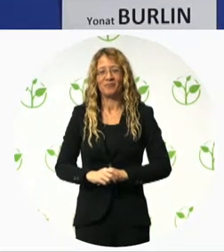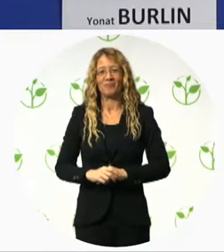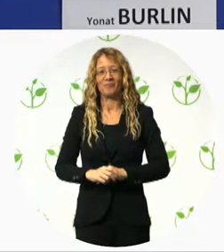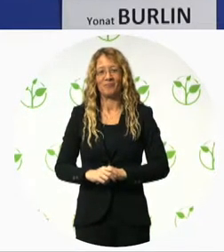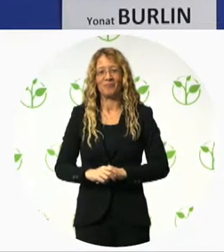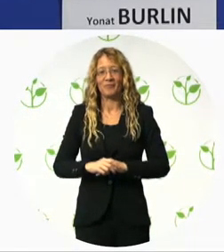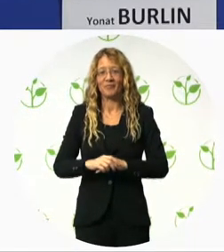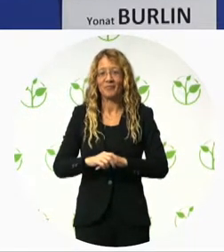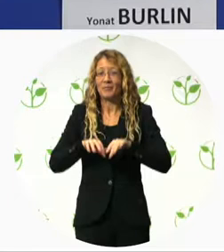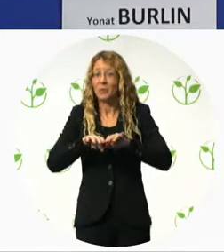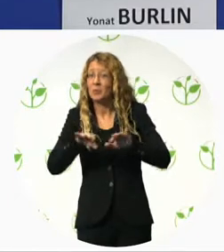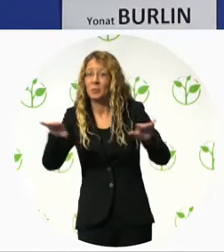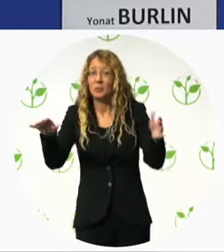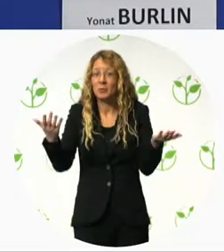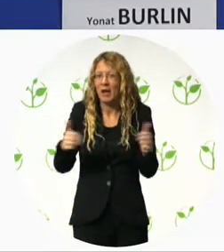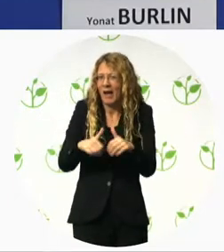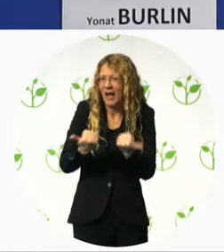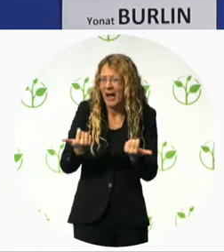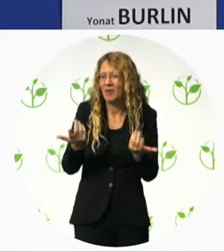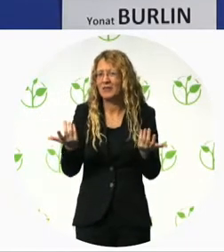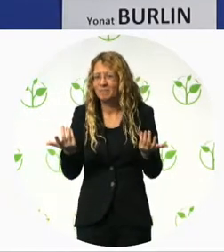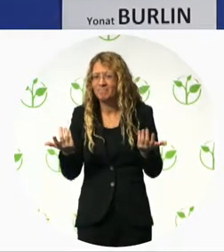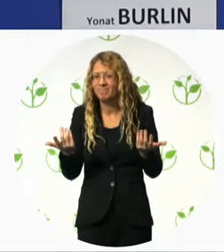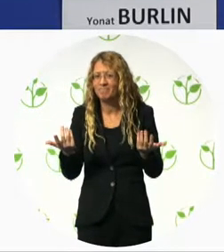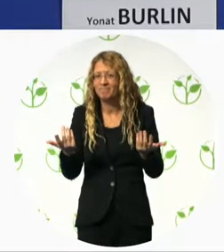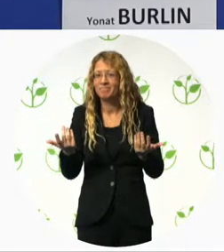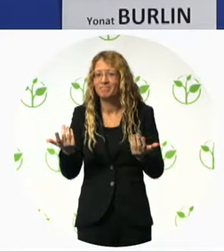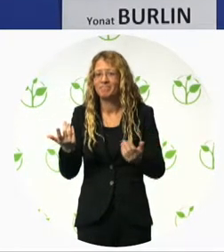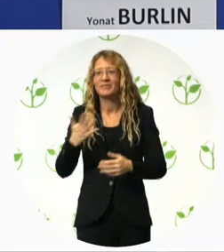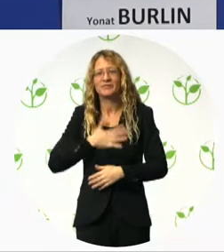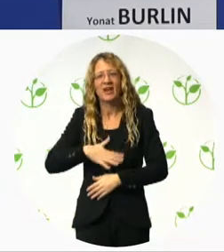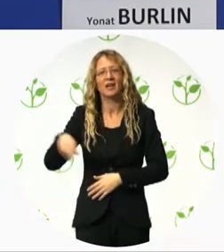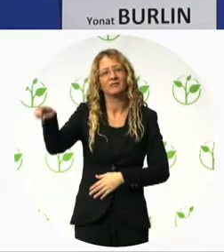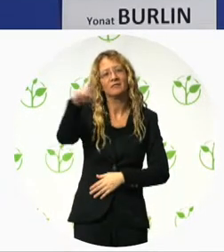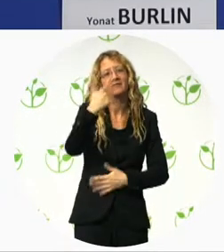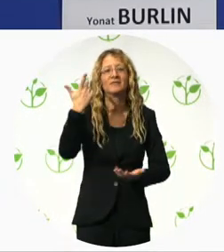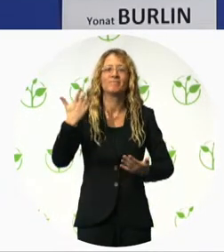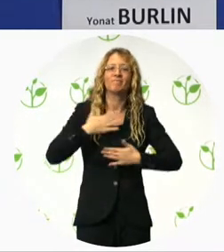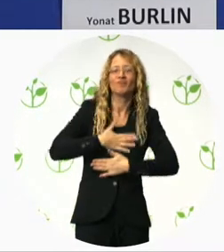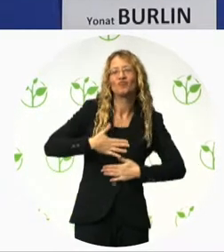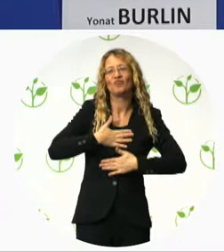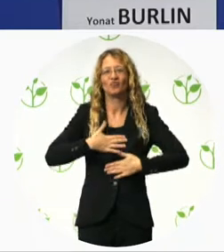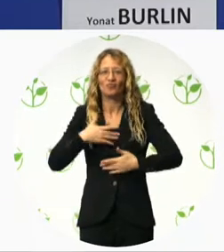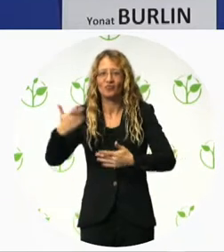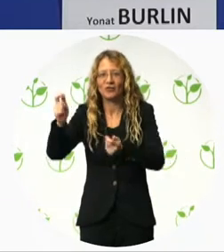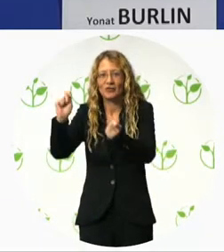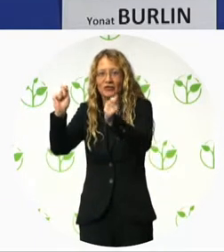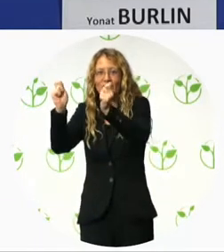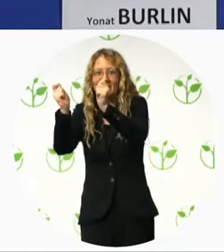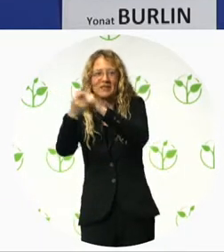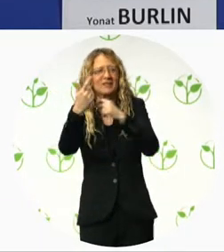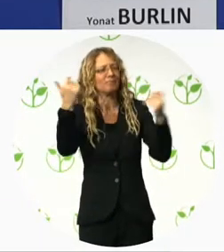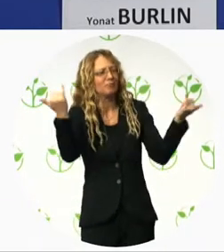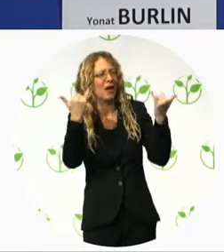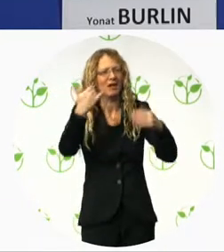industry. Having one accessible show once in a while is no longer enough and not acceptable. Together with the